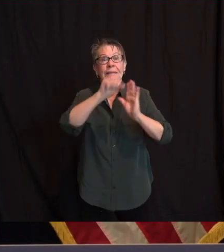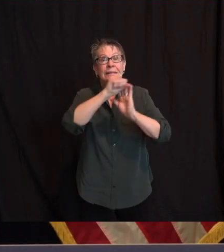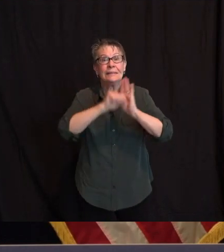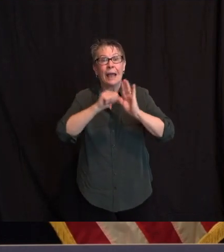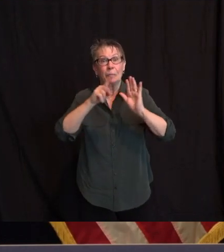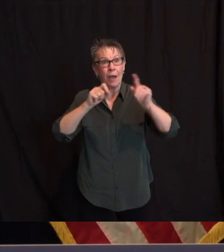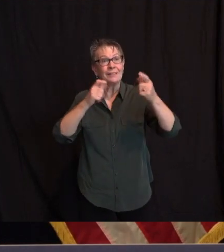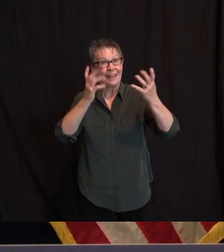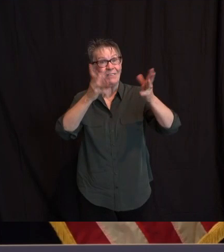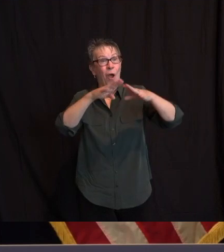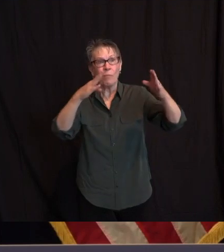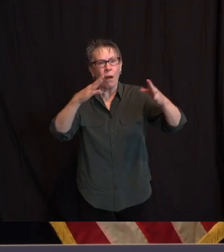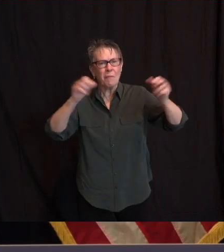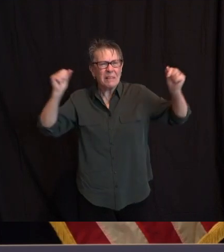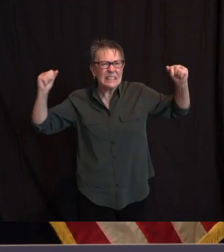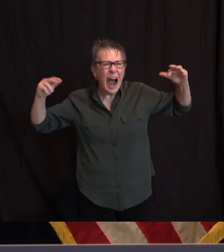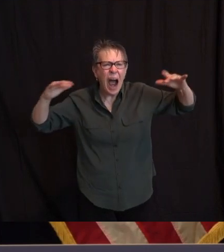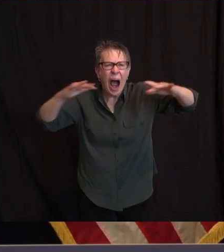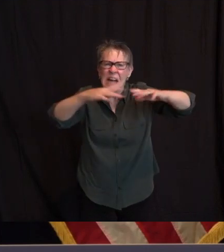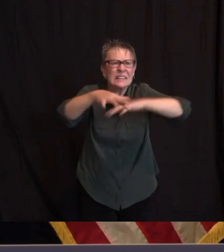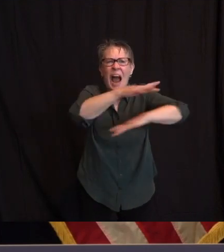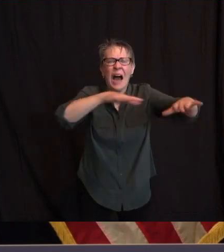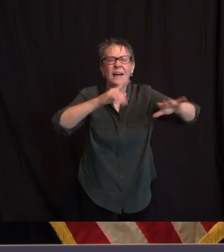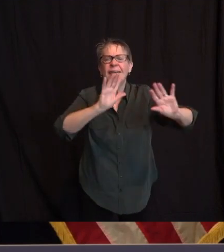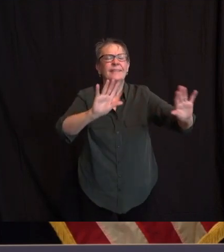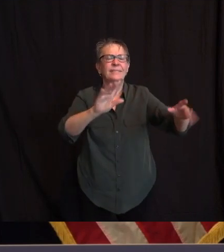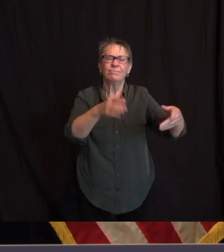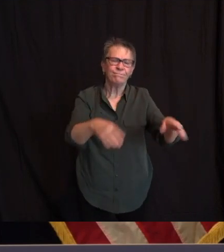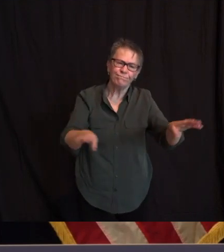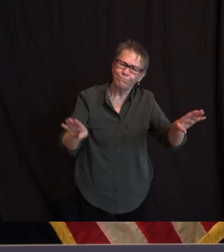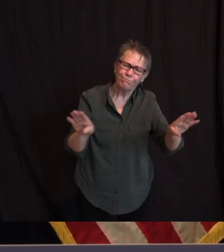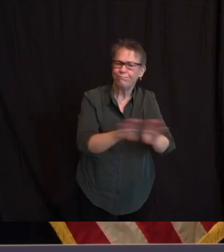I know we haven't gotten it. I believe unemployed folks have not gotten